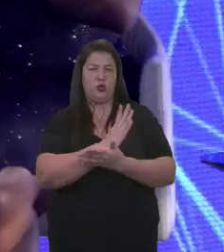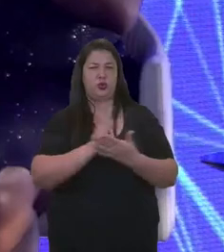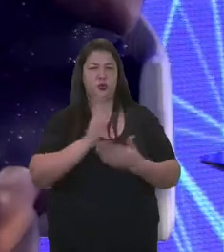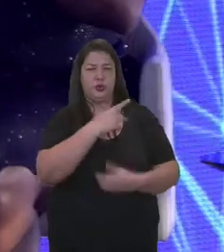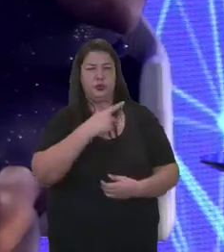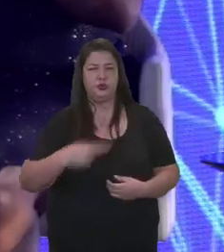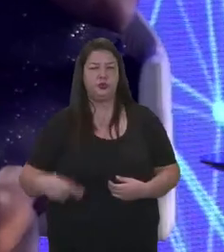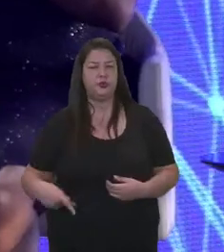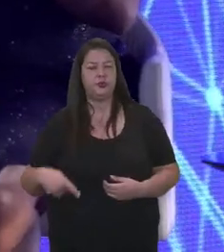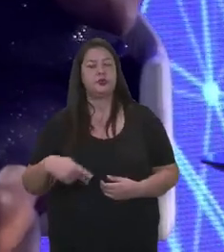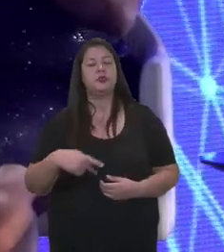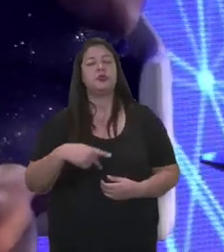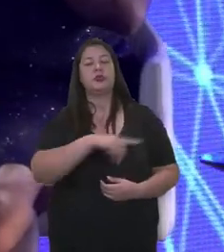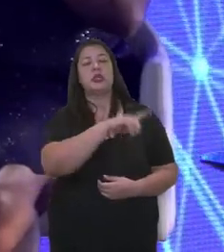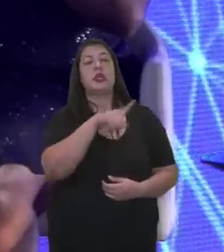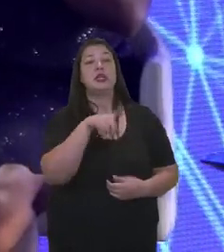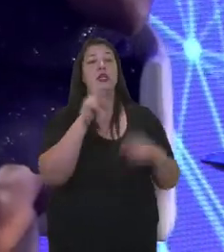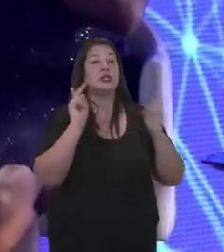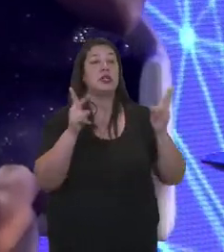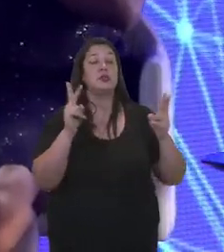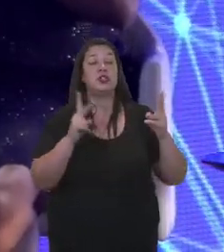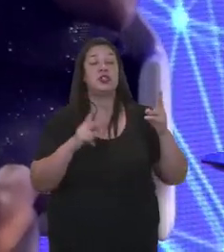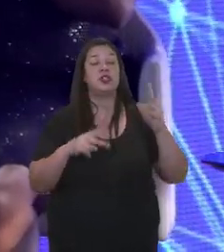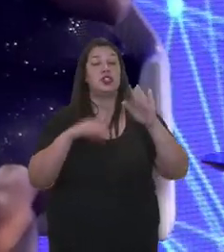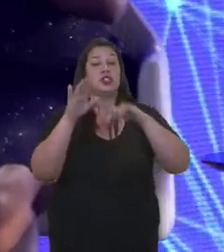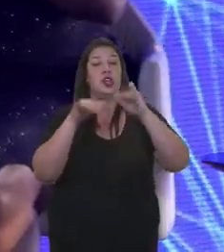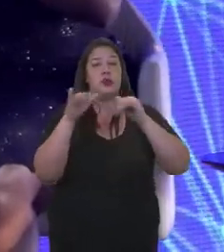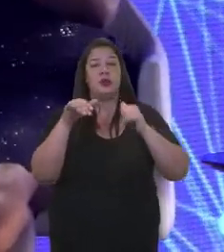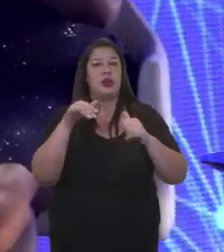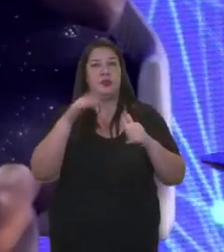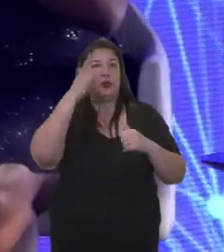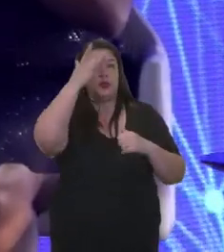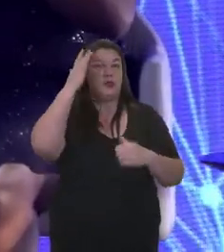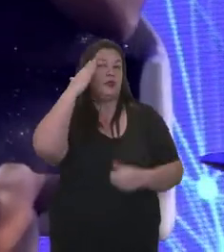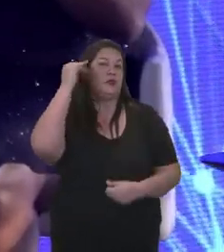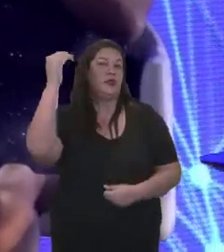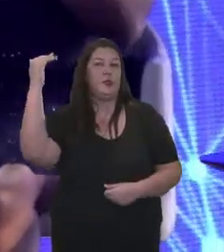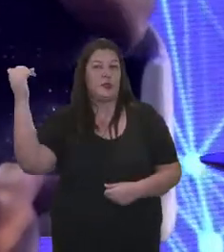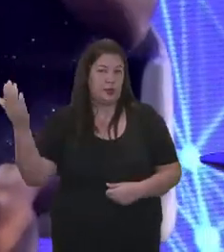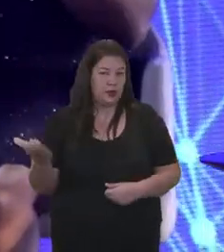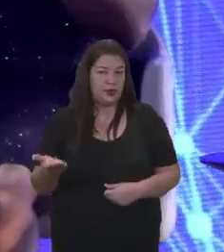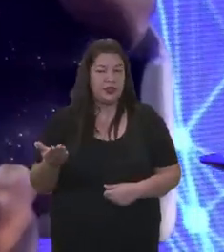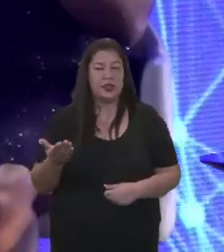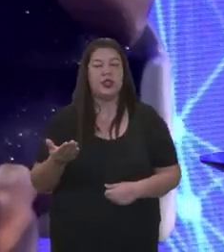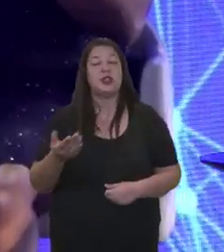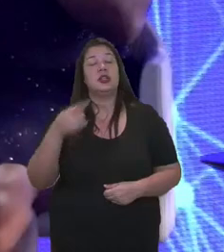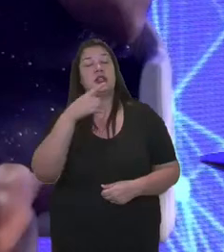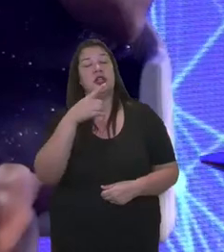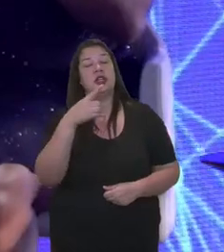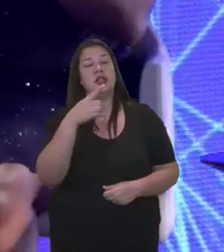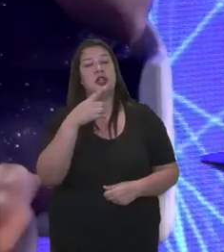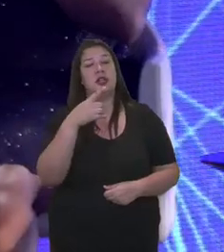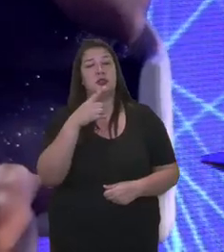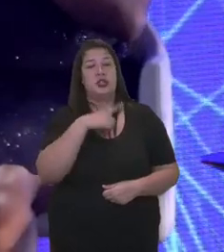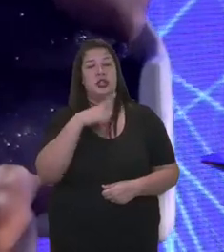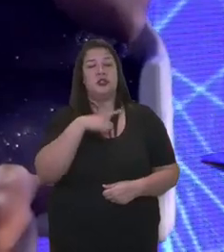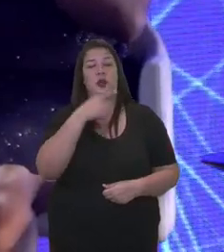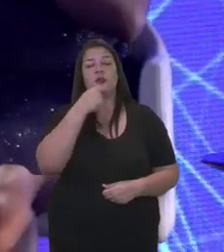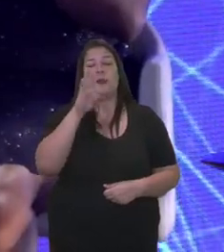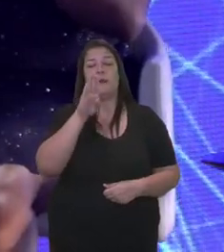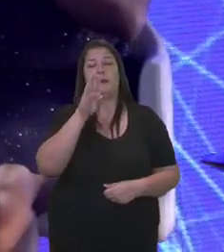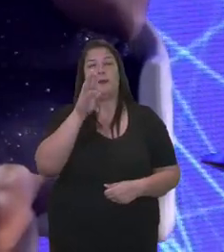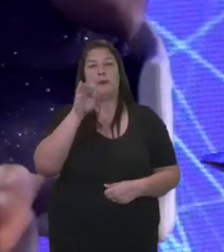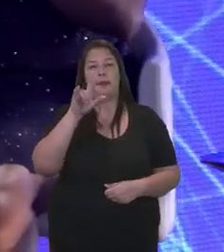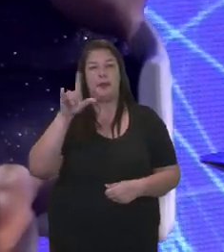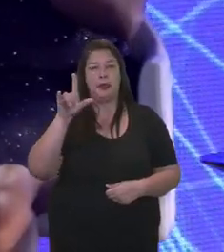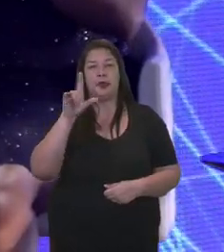some presidents, and they always called someone a pop star or something. And that year, it was Bill